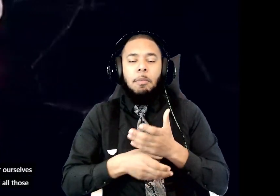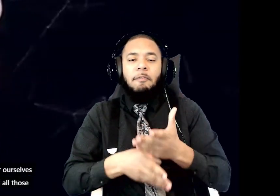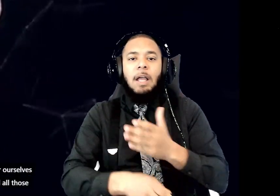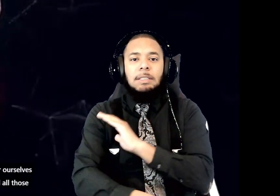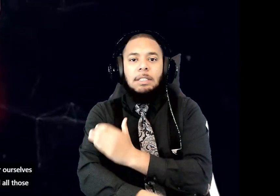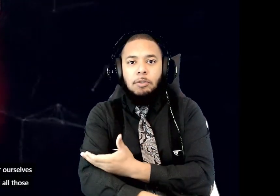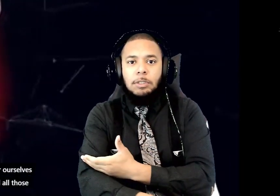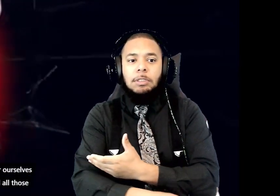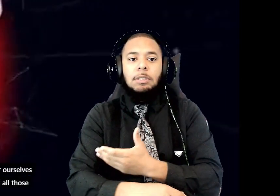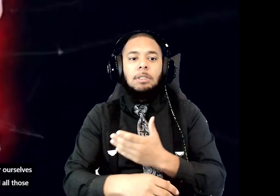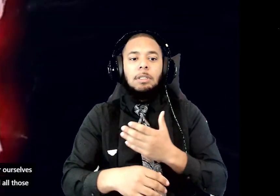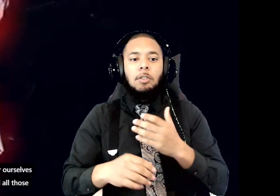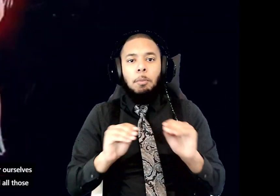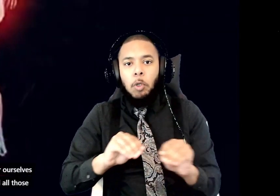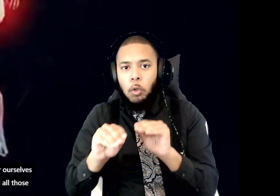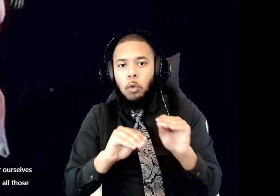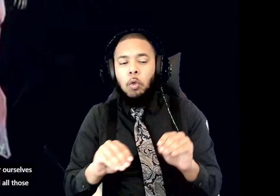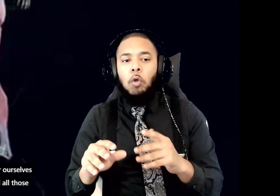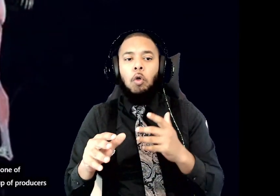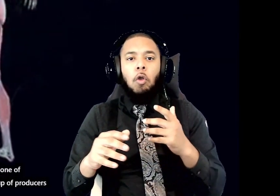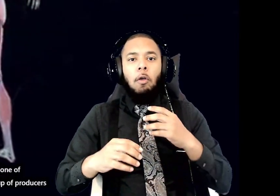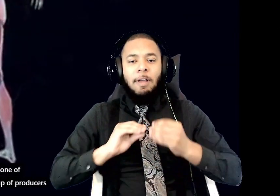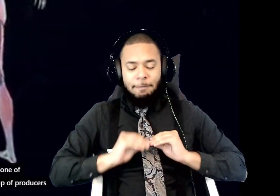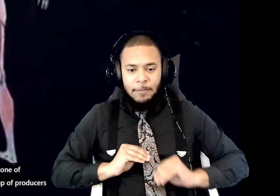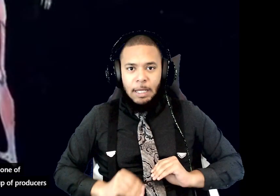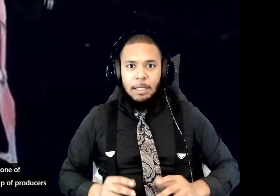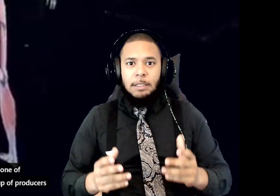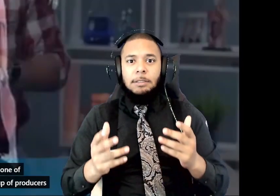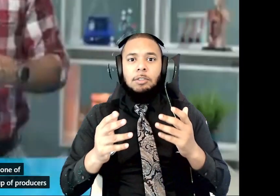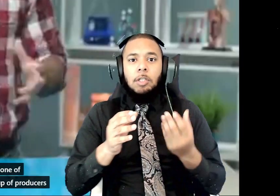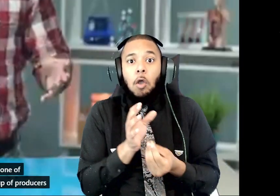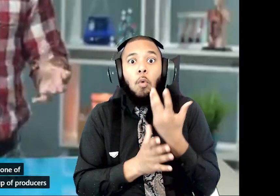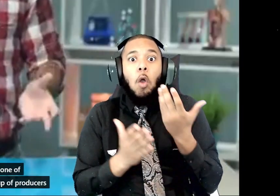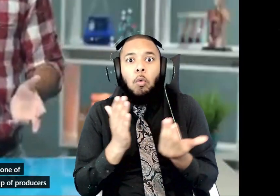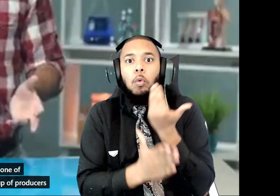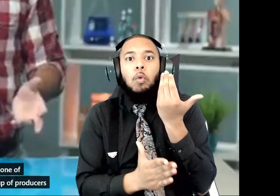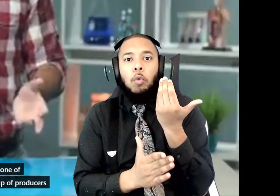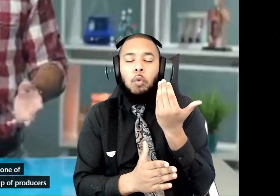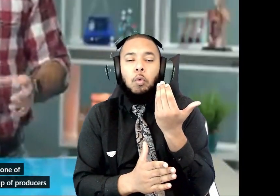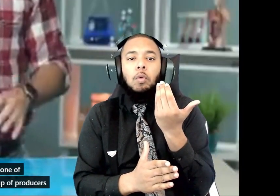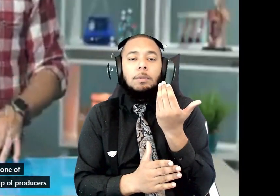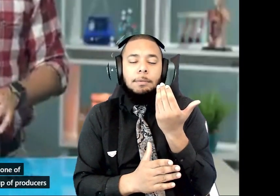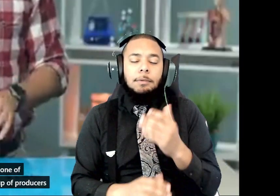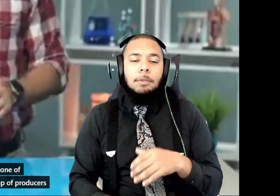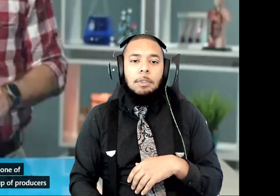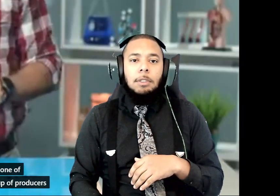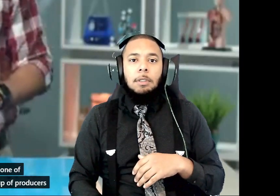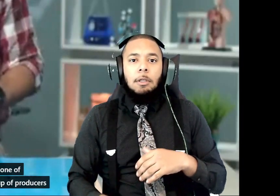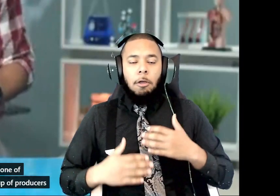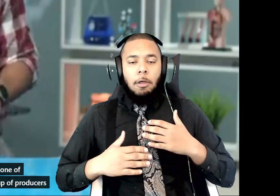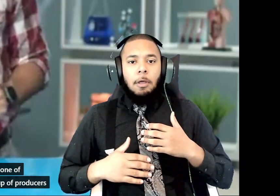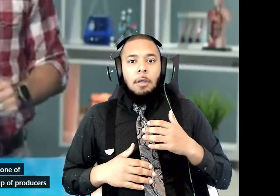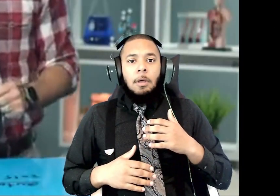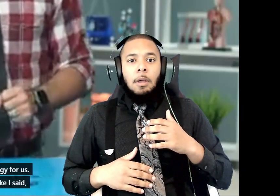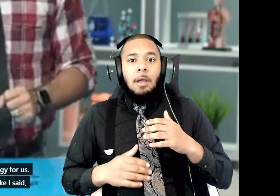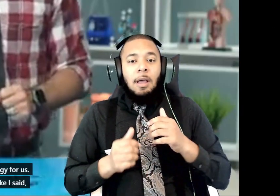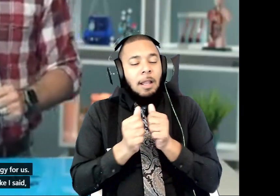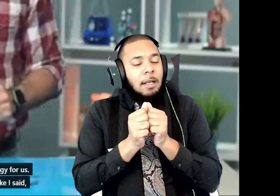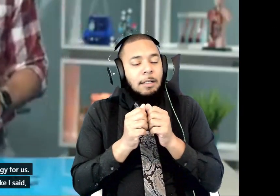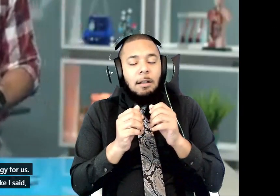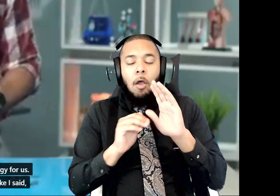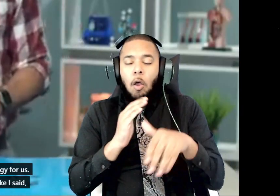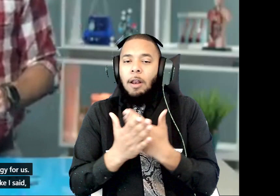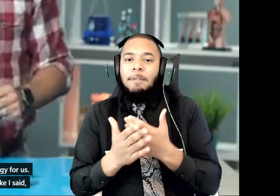to repair ourselves and grow new tissues and all those other types of things. None of that's possible without this group of producers that